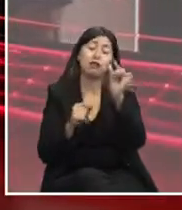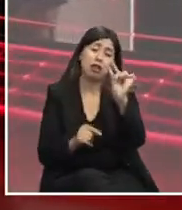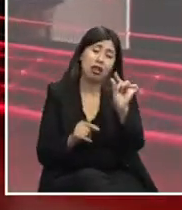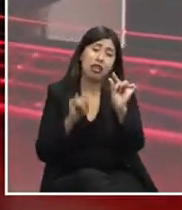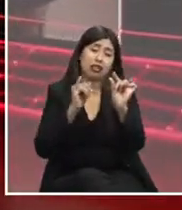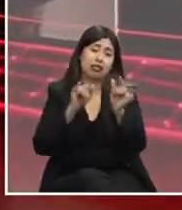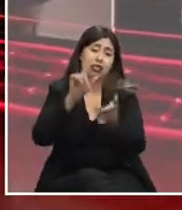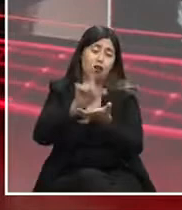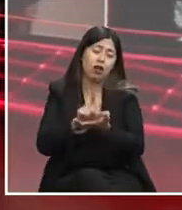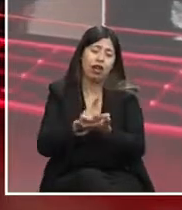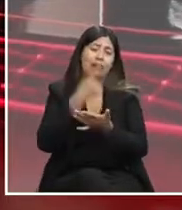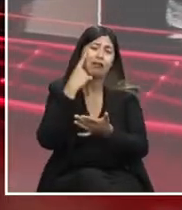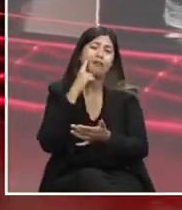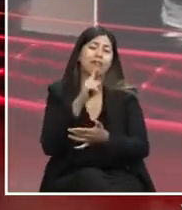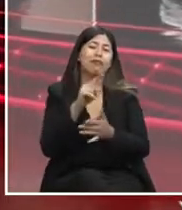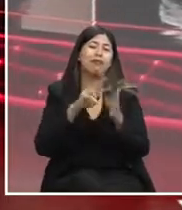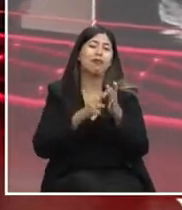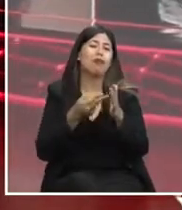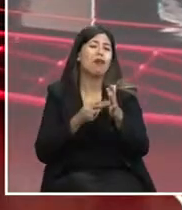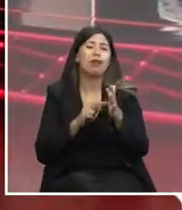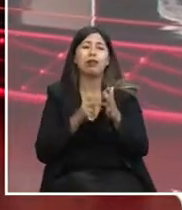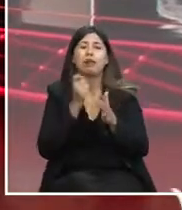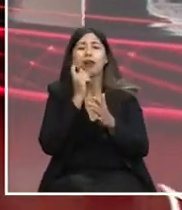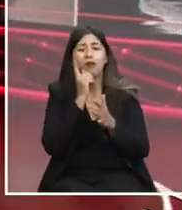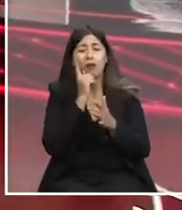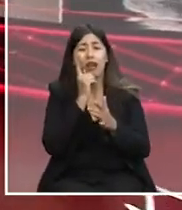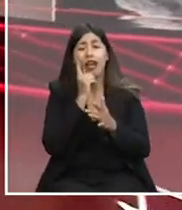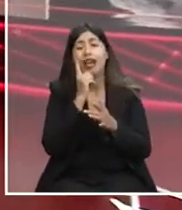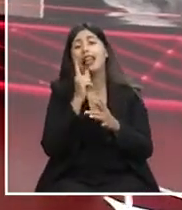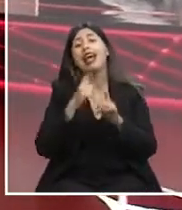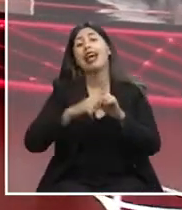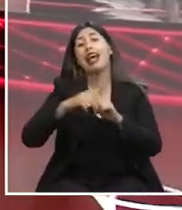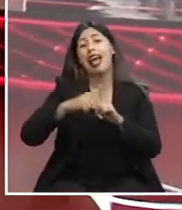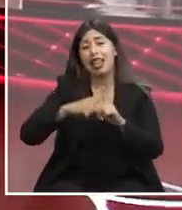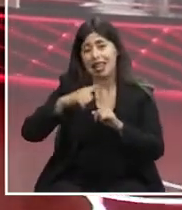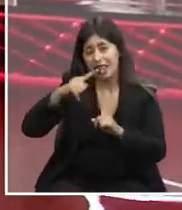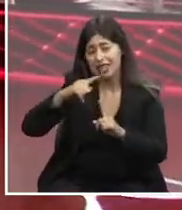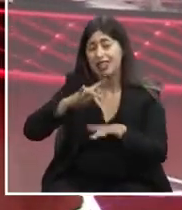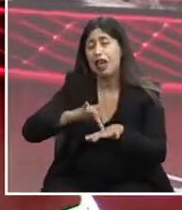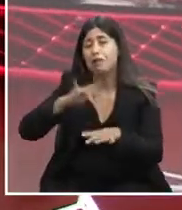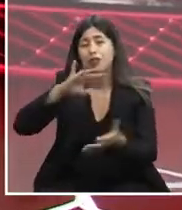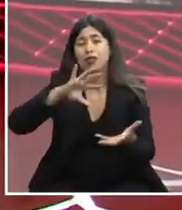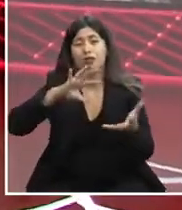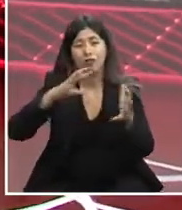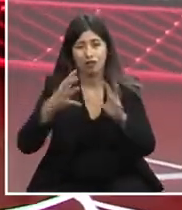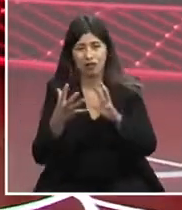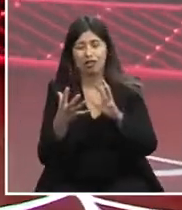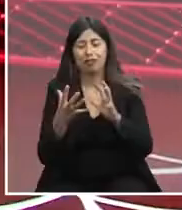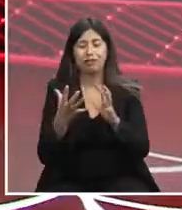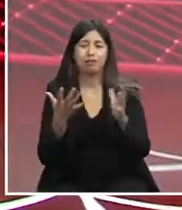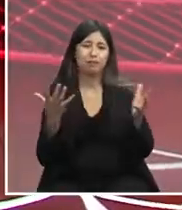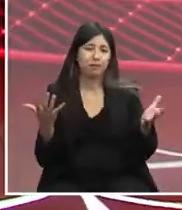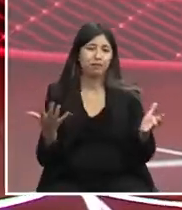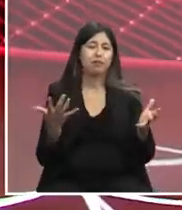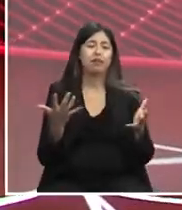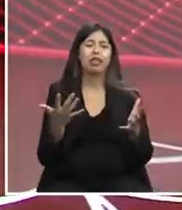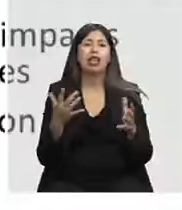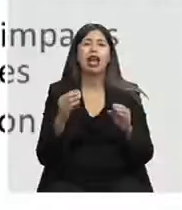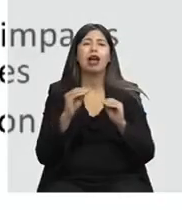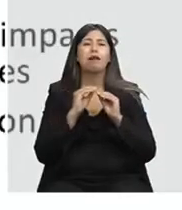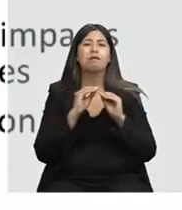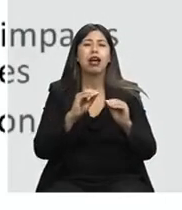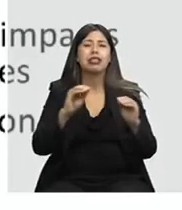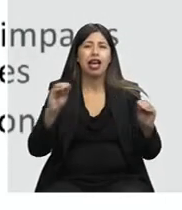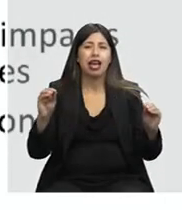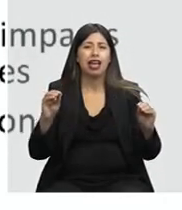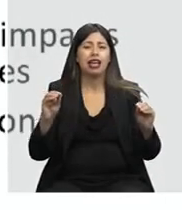one of climate warming and requires a global solution. So lastly today, just some take home messages. Glaciers are far more than just